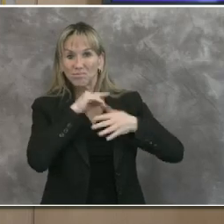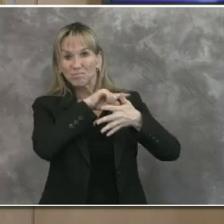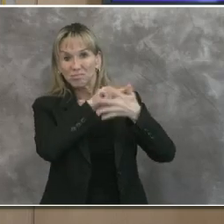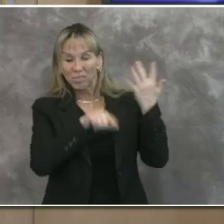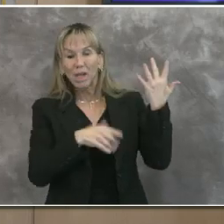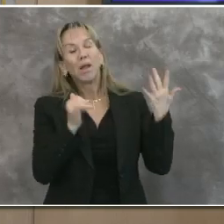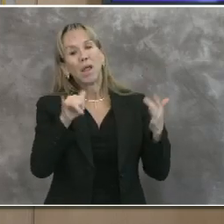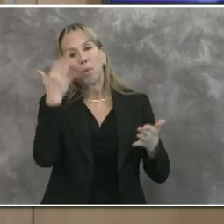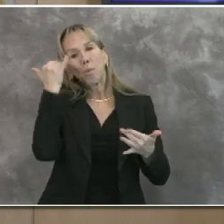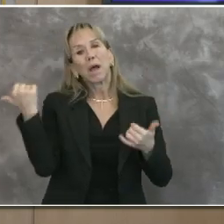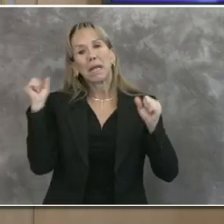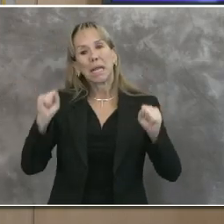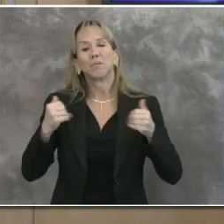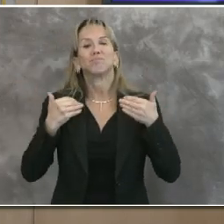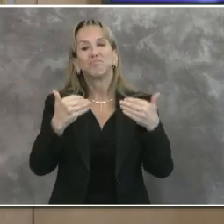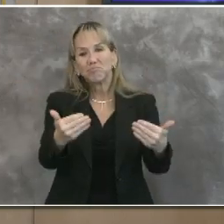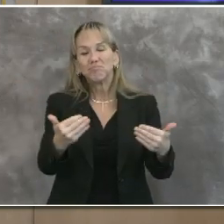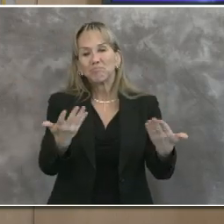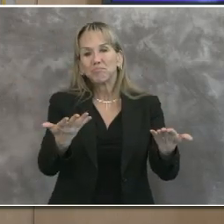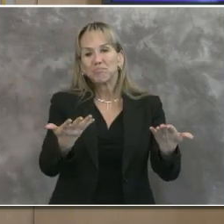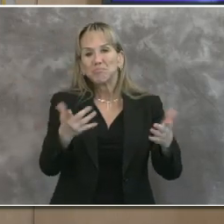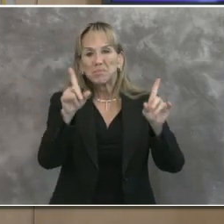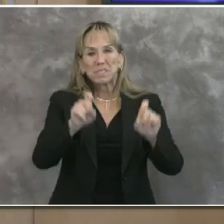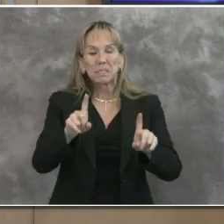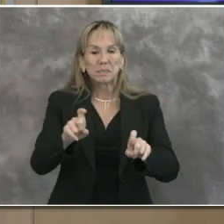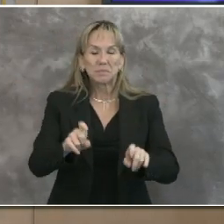proceed with their current testing activities.